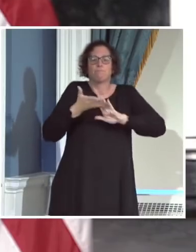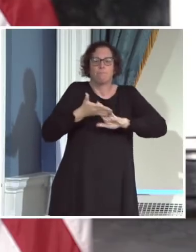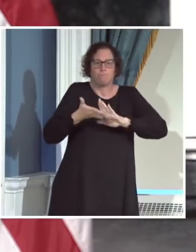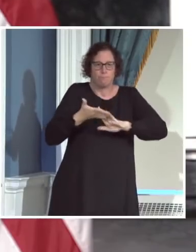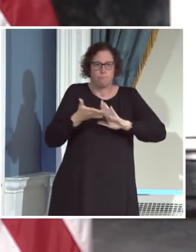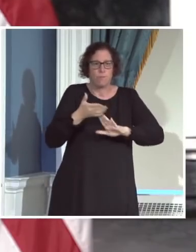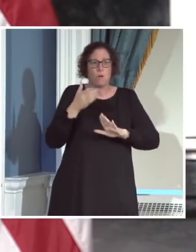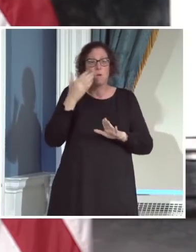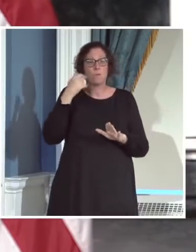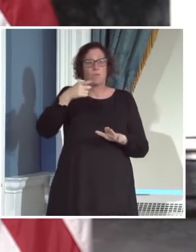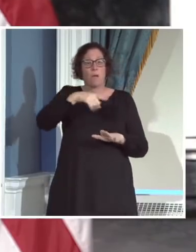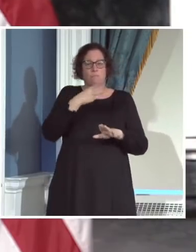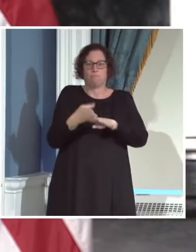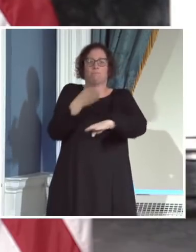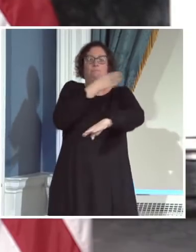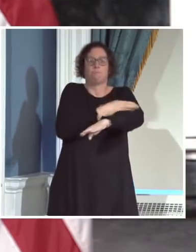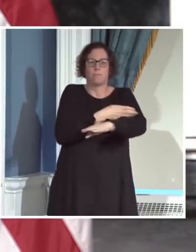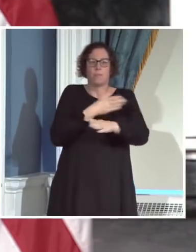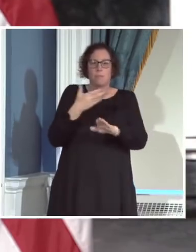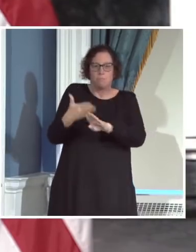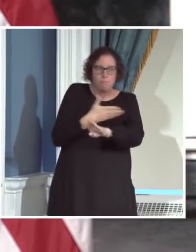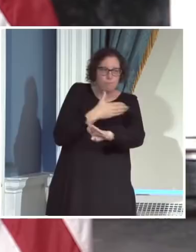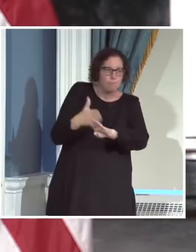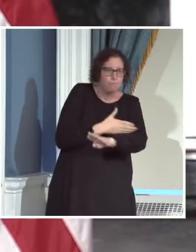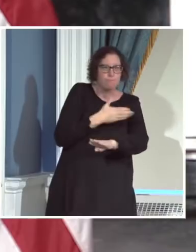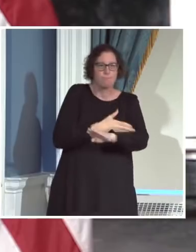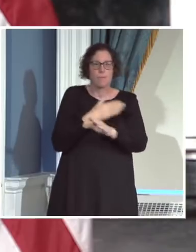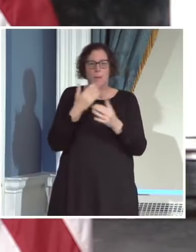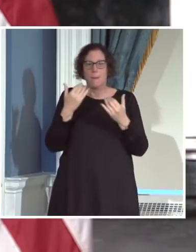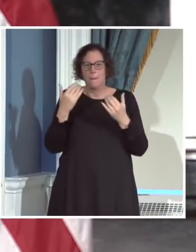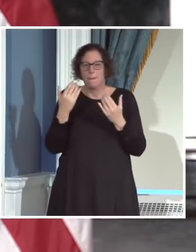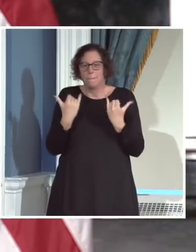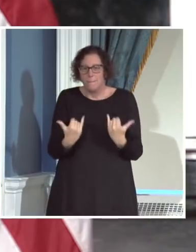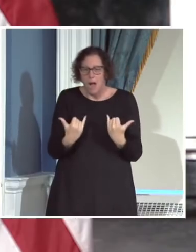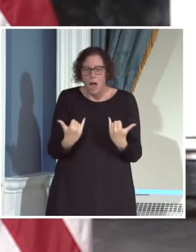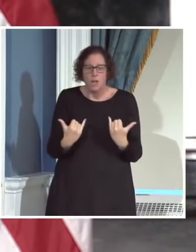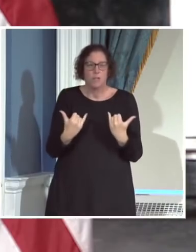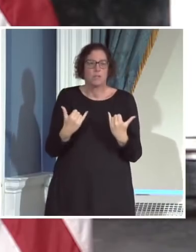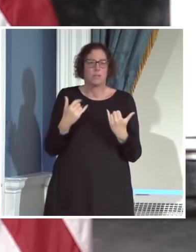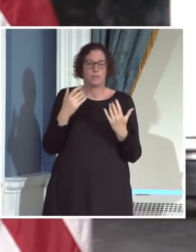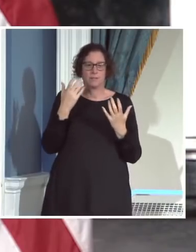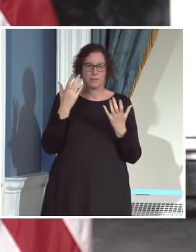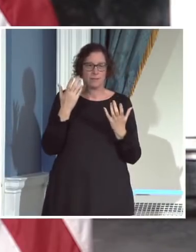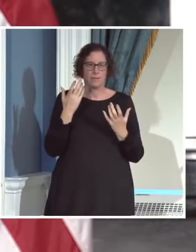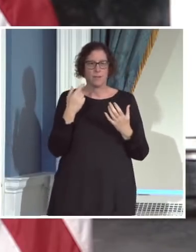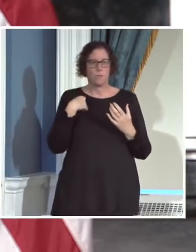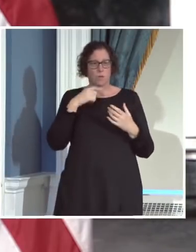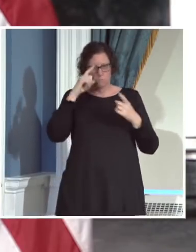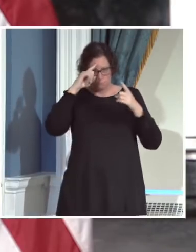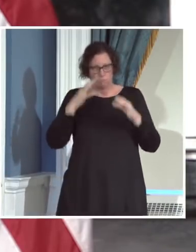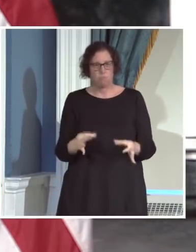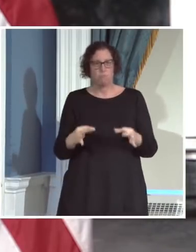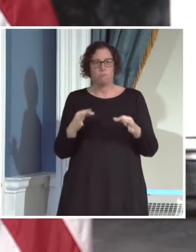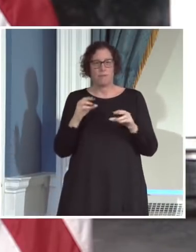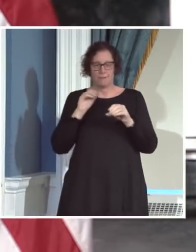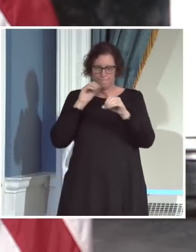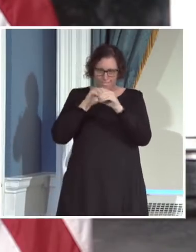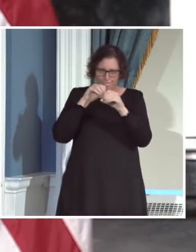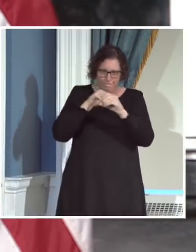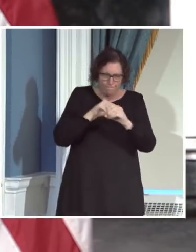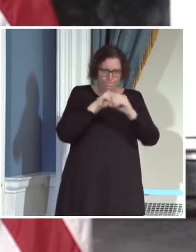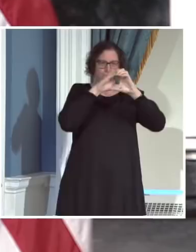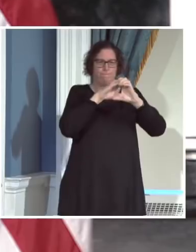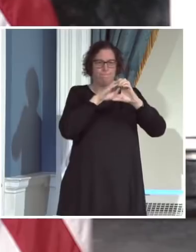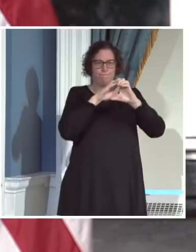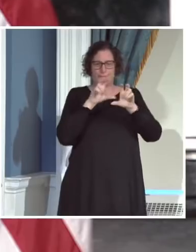being improved to be able to deal with the future. And we made that investment. Again, we had no idea what was coming up ahead, but we made